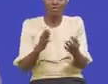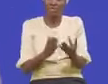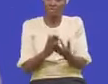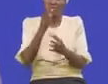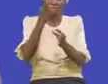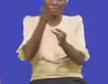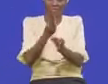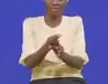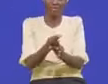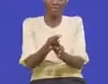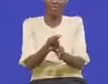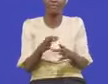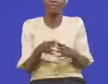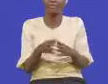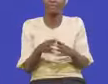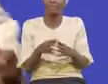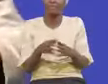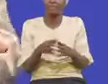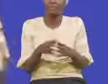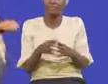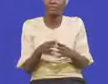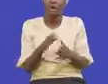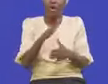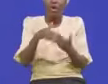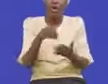abenadi amon vave ocho demito koseme